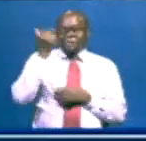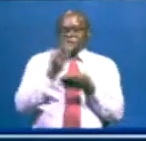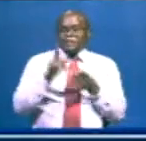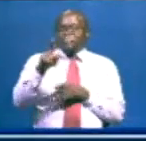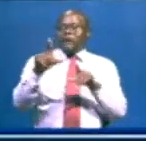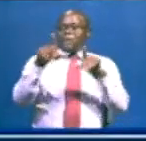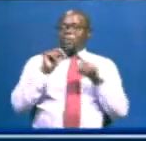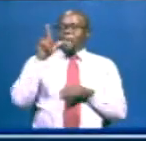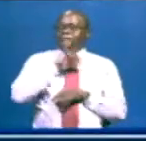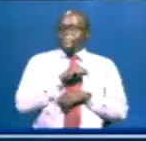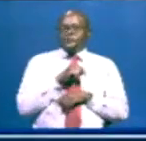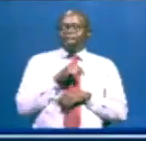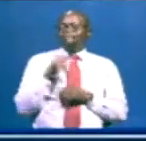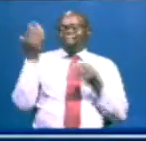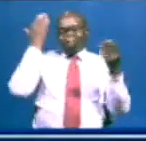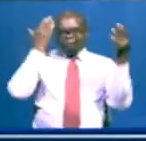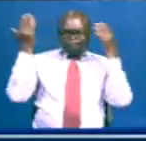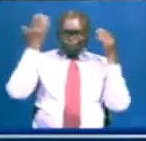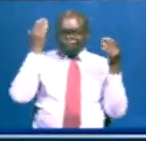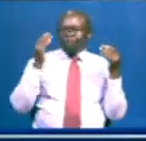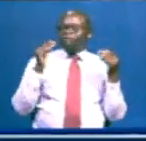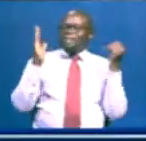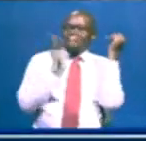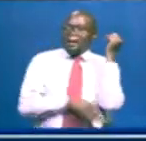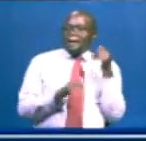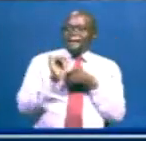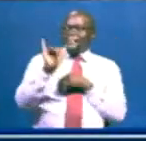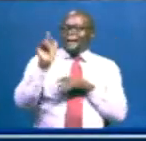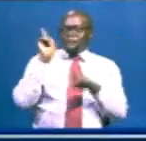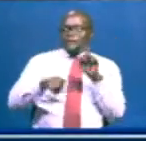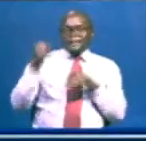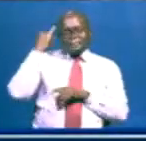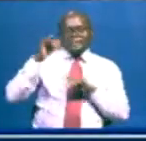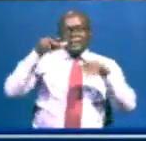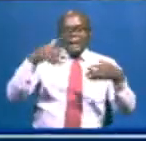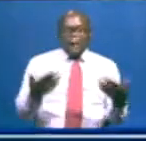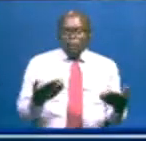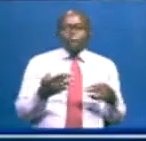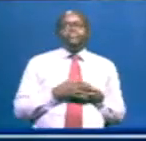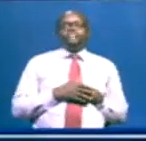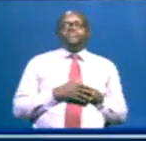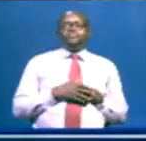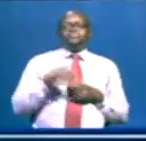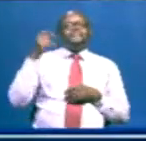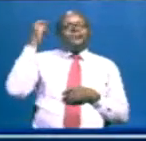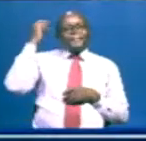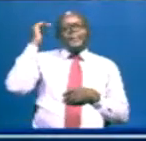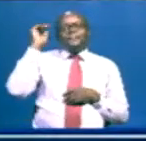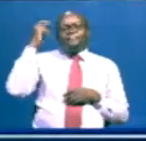me the injury was so bad that you can't imagine the way the brain was